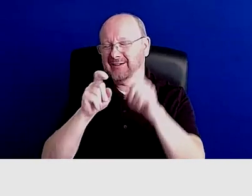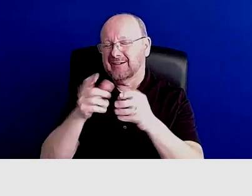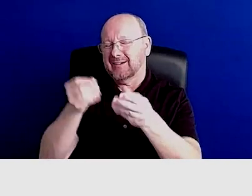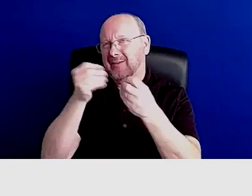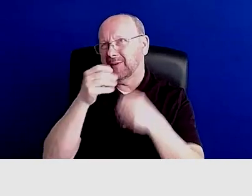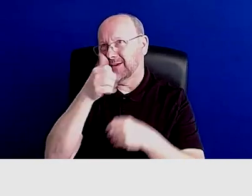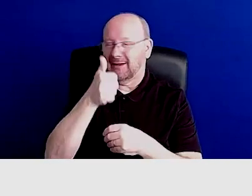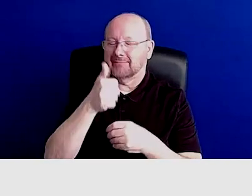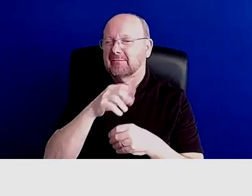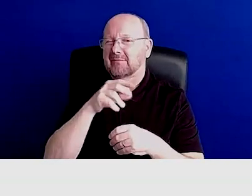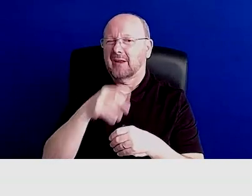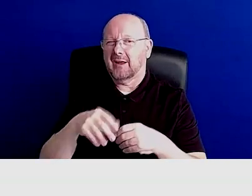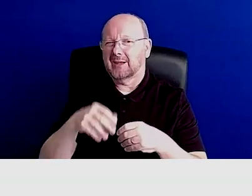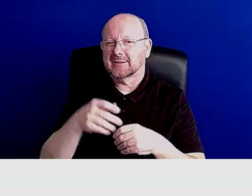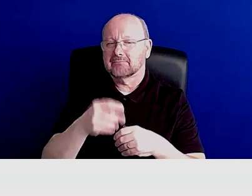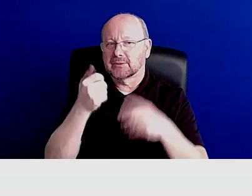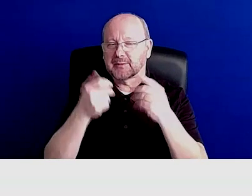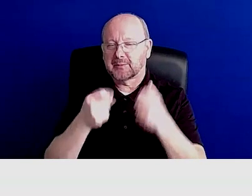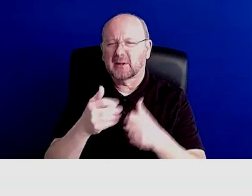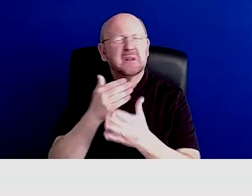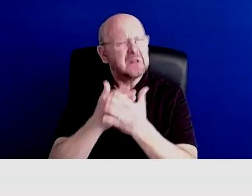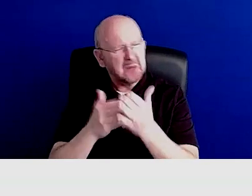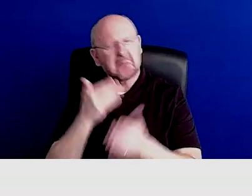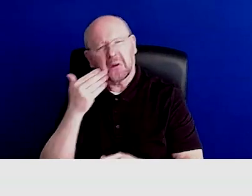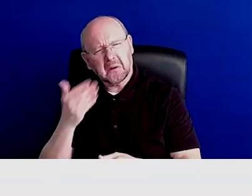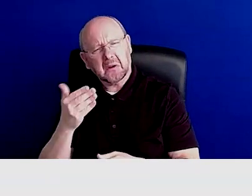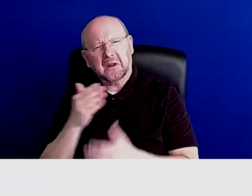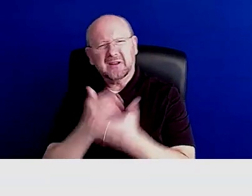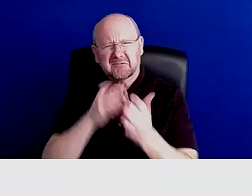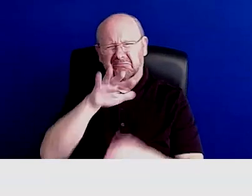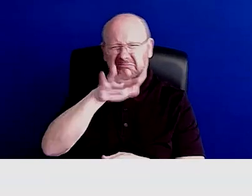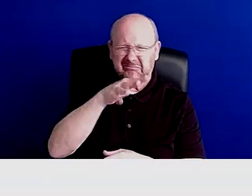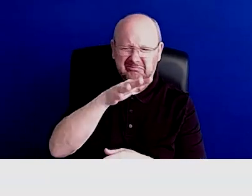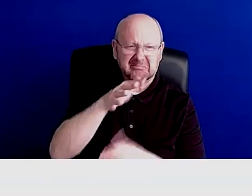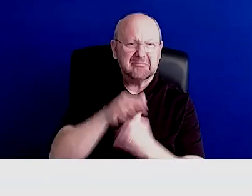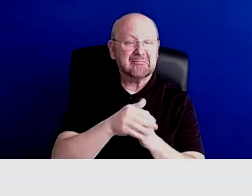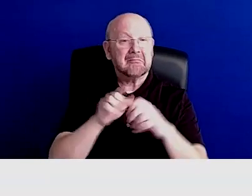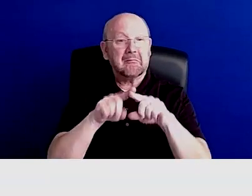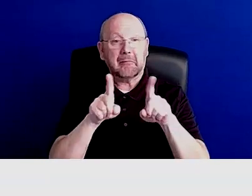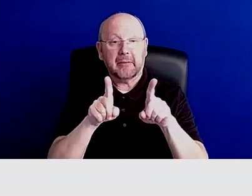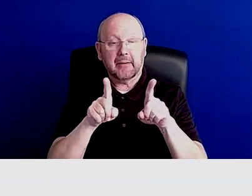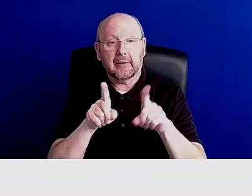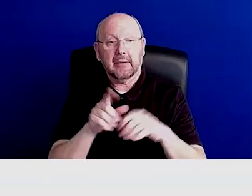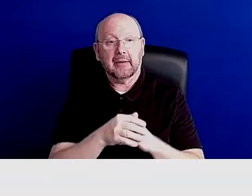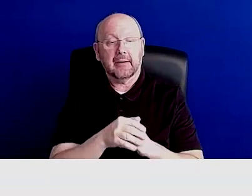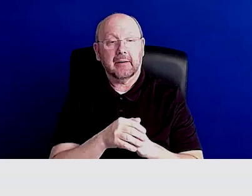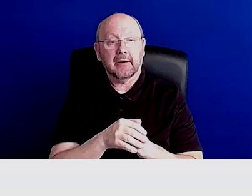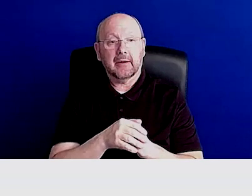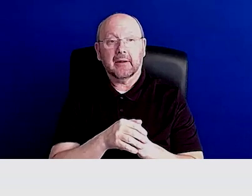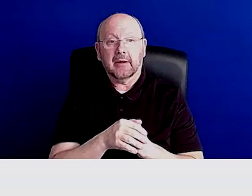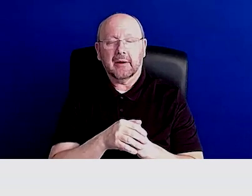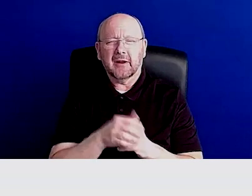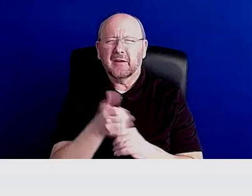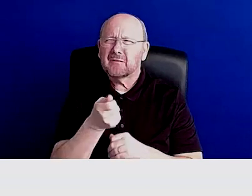Okay. Some of them were pretty good. Some of them were not that good, but enough to give me a few, like